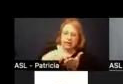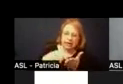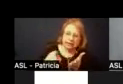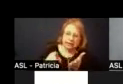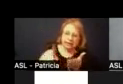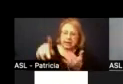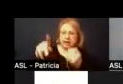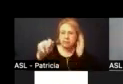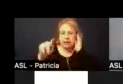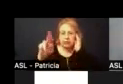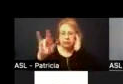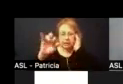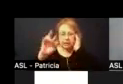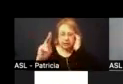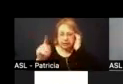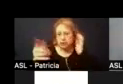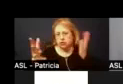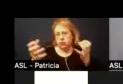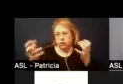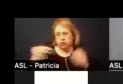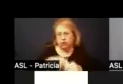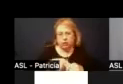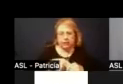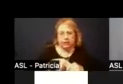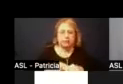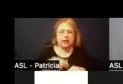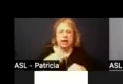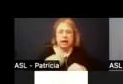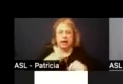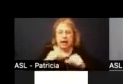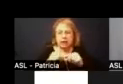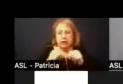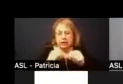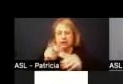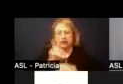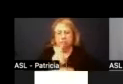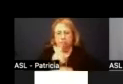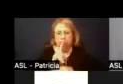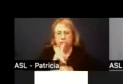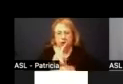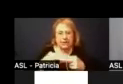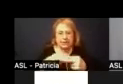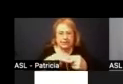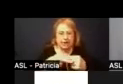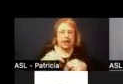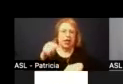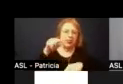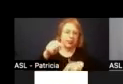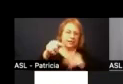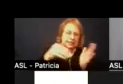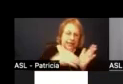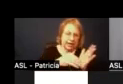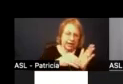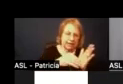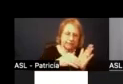patrick if you want to jump in and i'll i'll just continue to drive the slide back here great yeah if you want to go to the next slide this is uh again this high